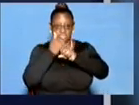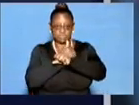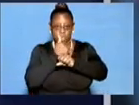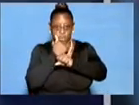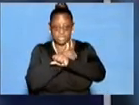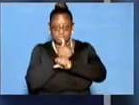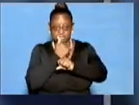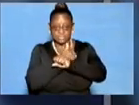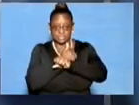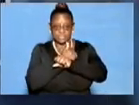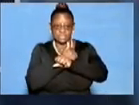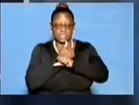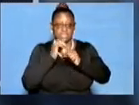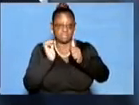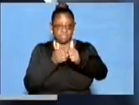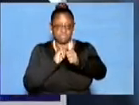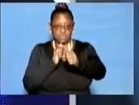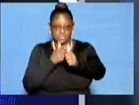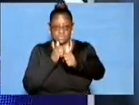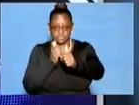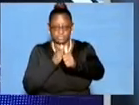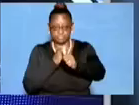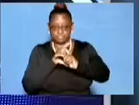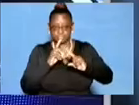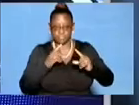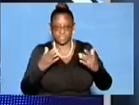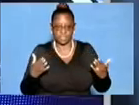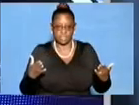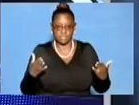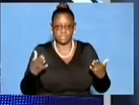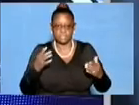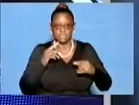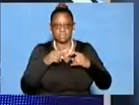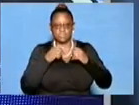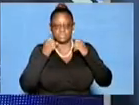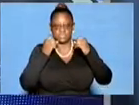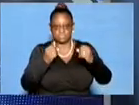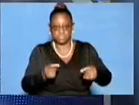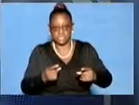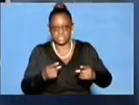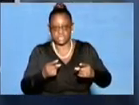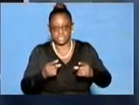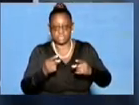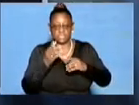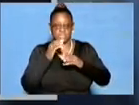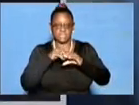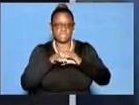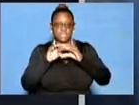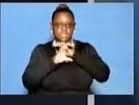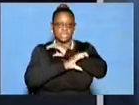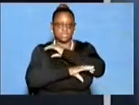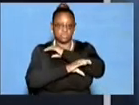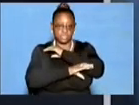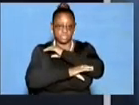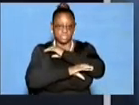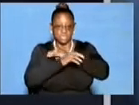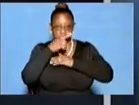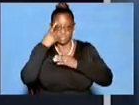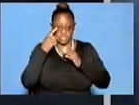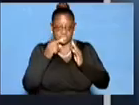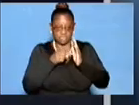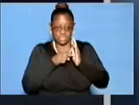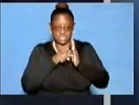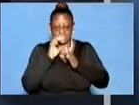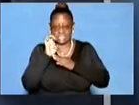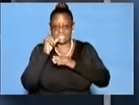locally, following significant attention from the international market on speed capabilities within country. To this end, President of the